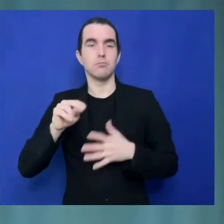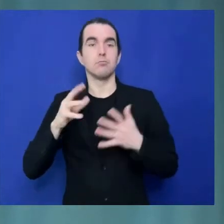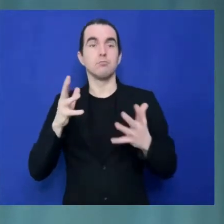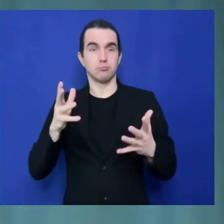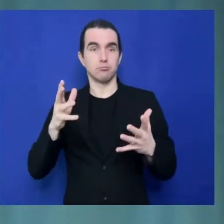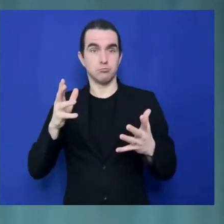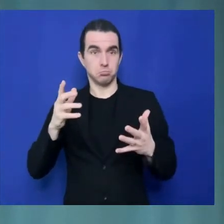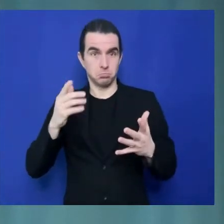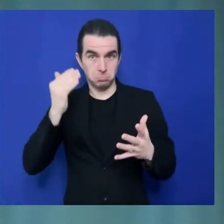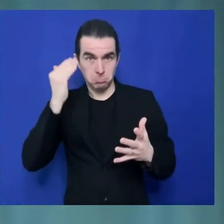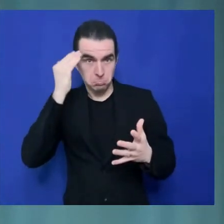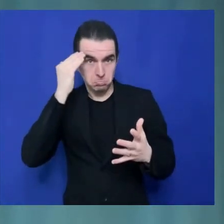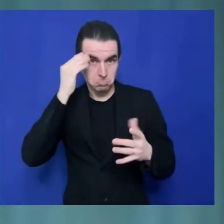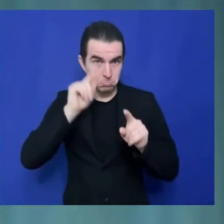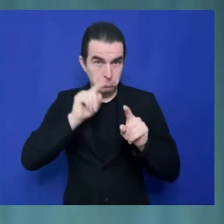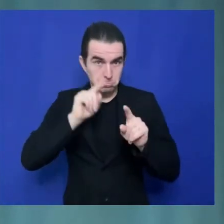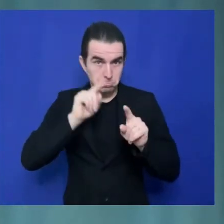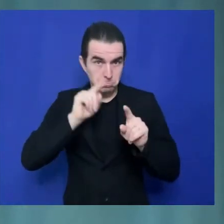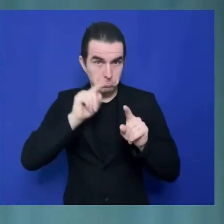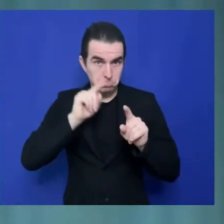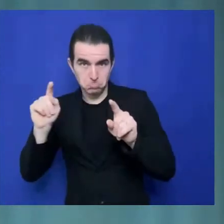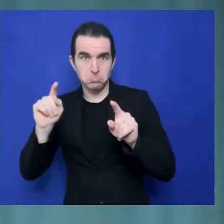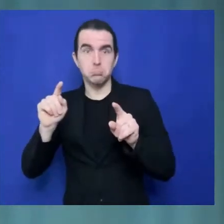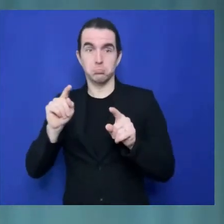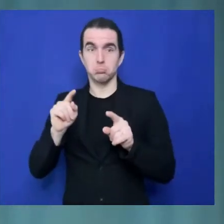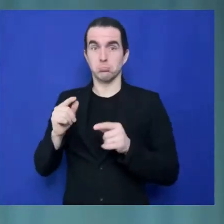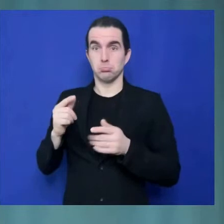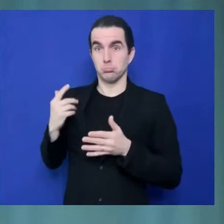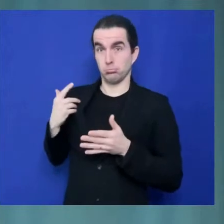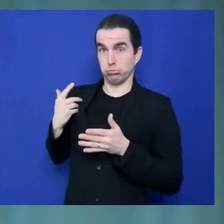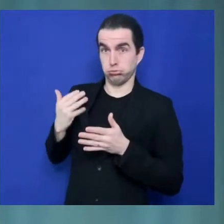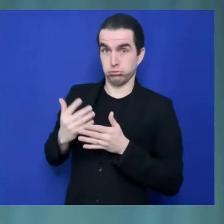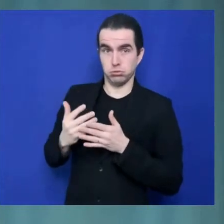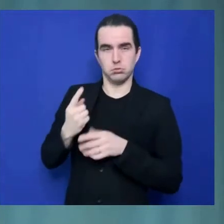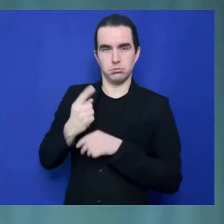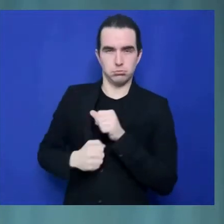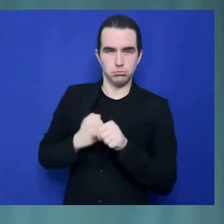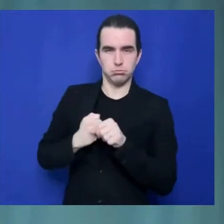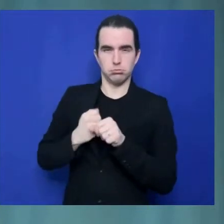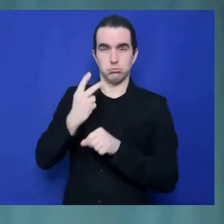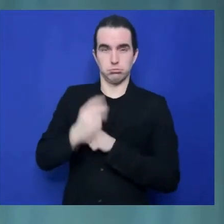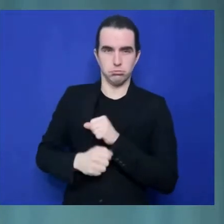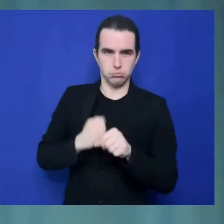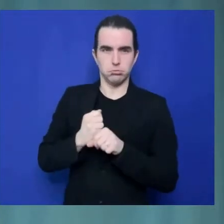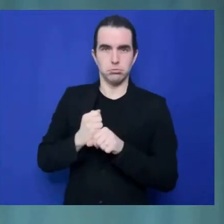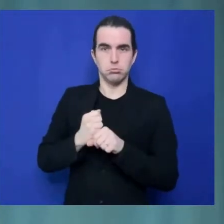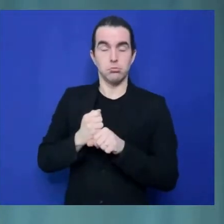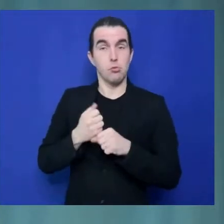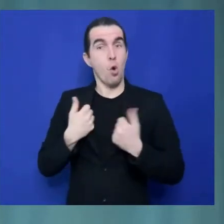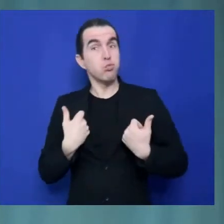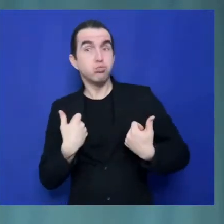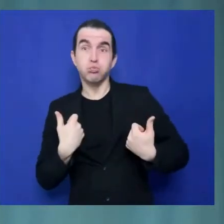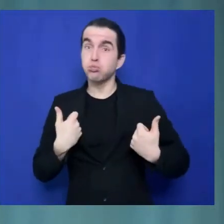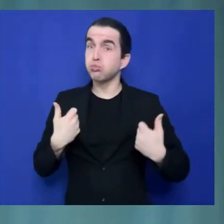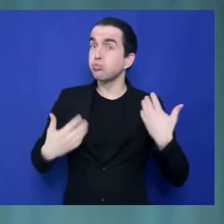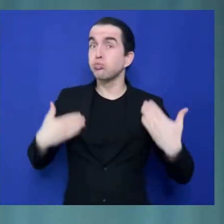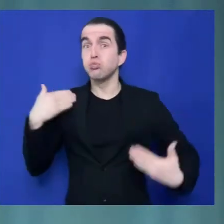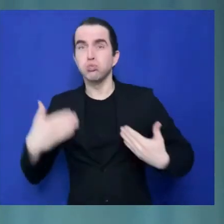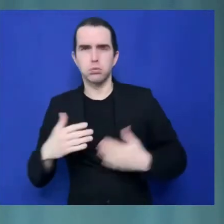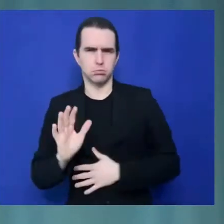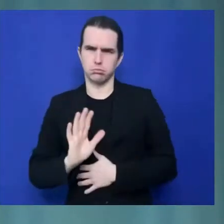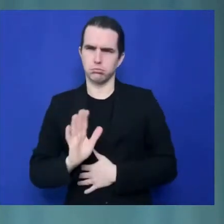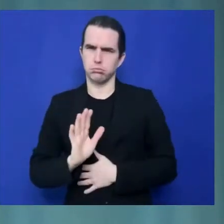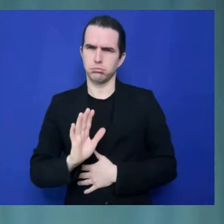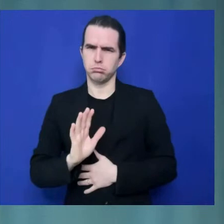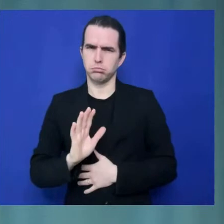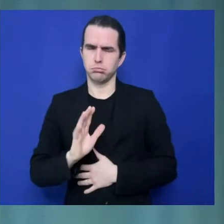that it has been devastating, with tragic losses, whether of family or friends,